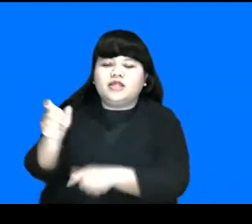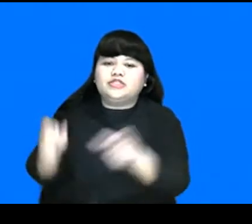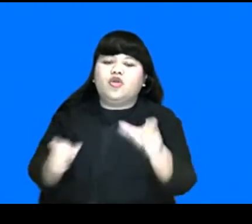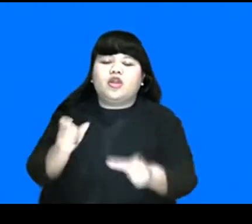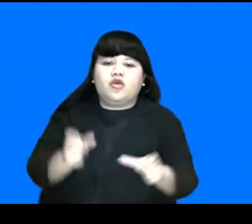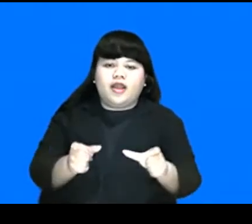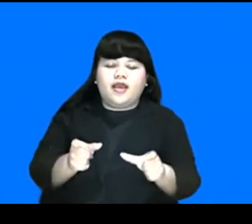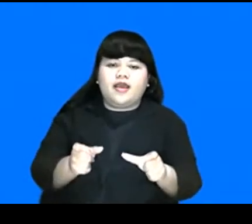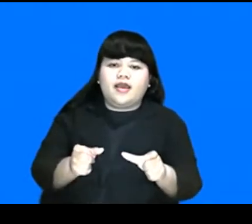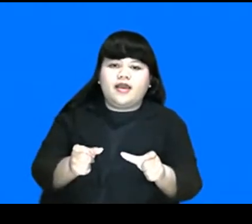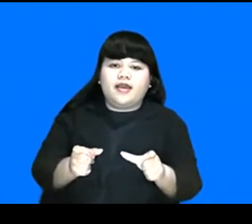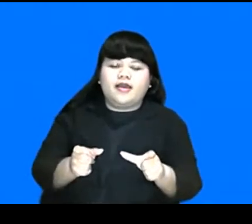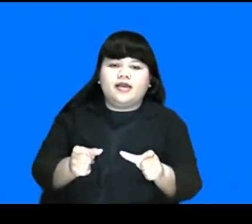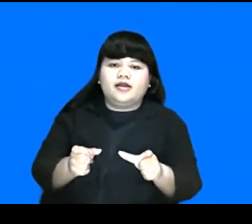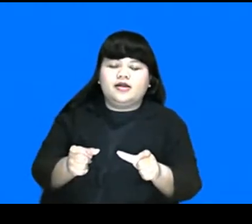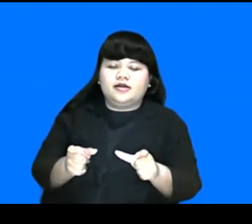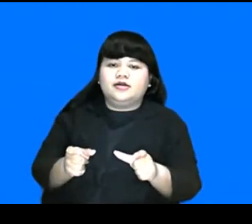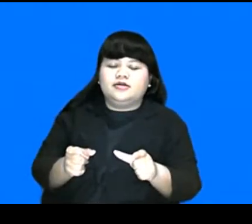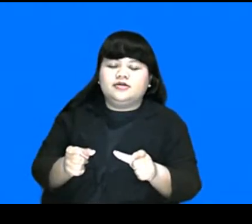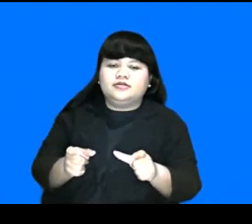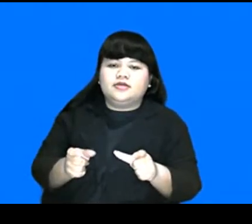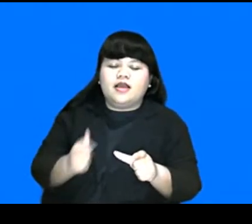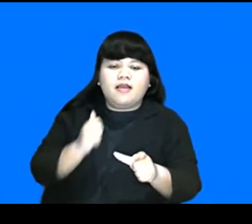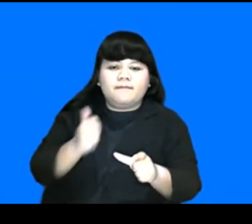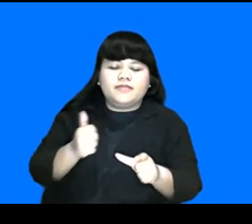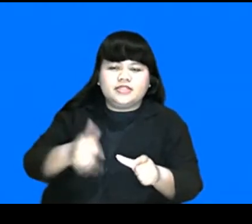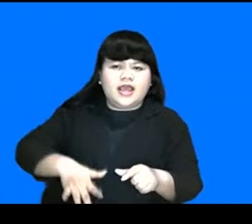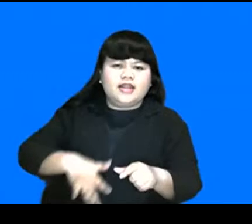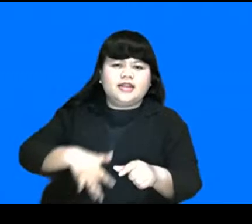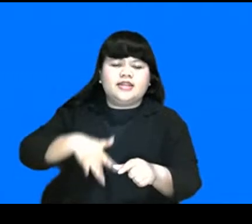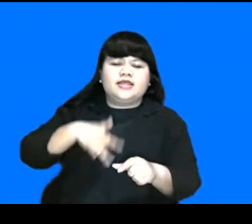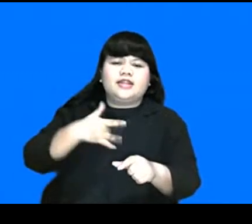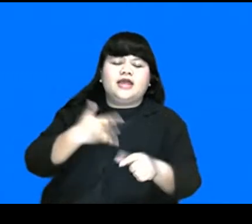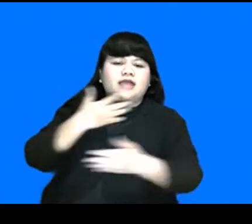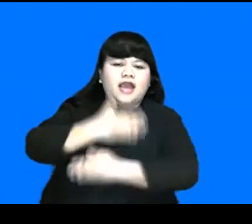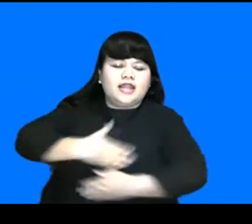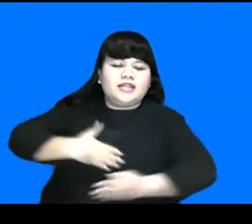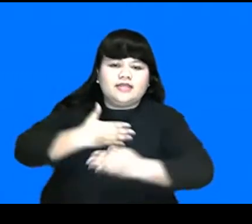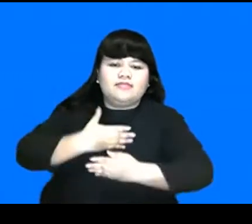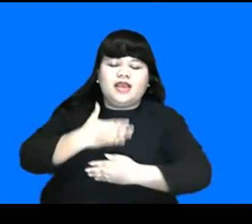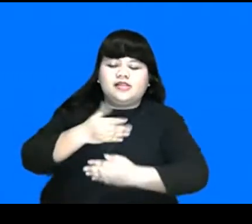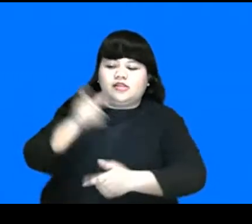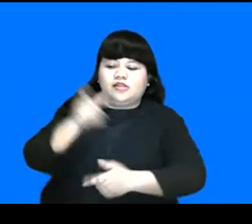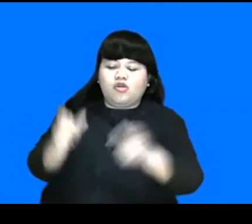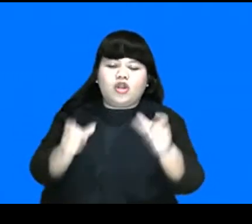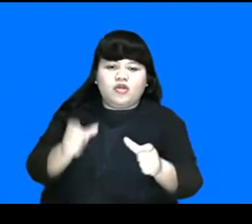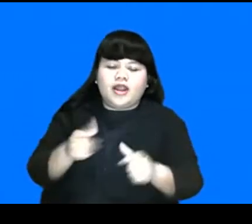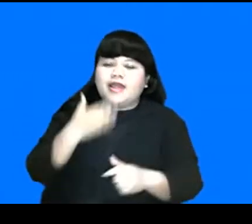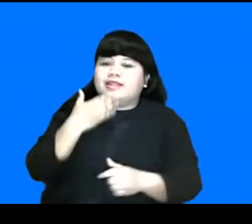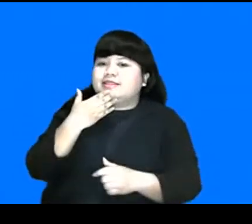by all the people who live there also. Thank you. Thank you. Thank you very much.